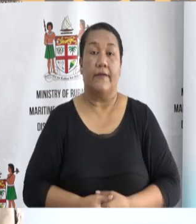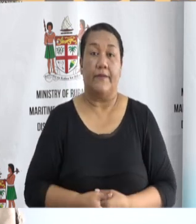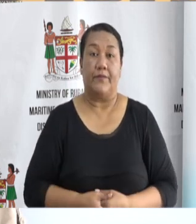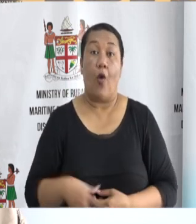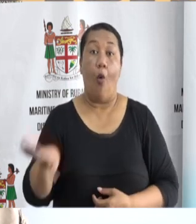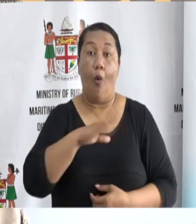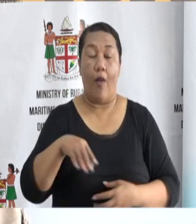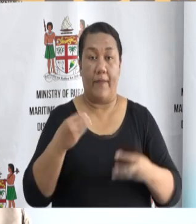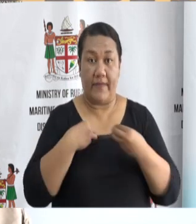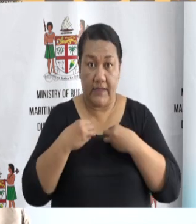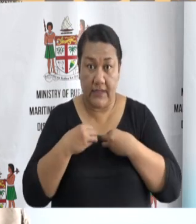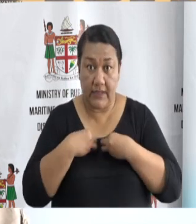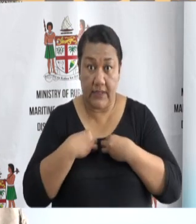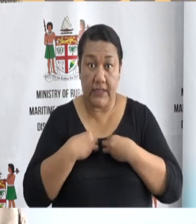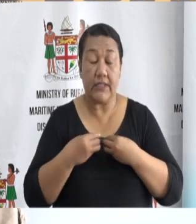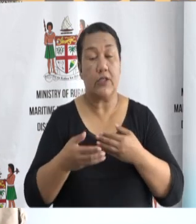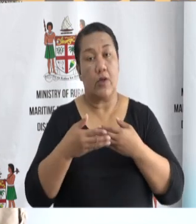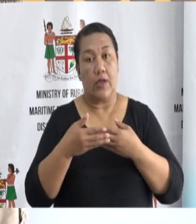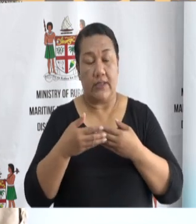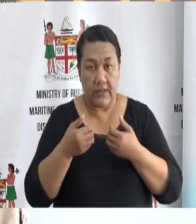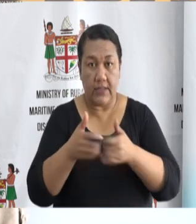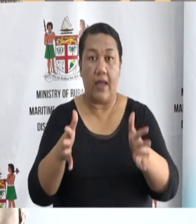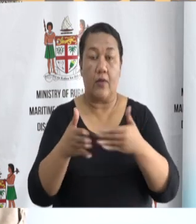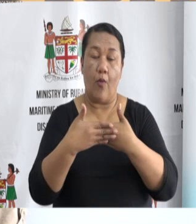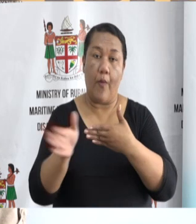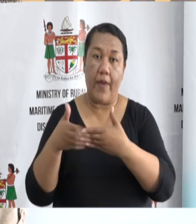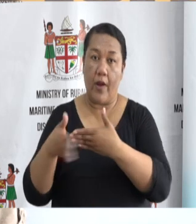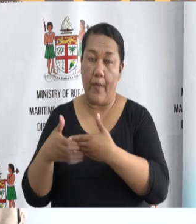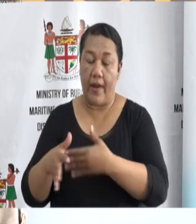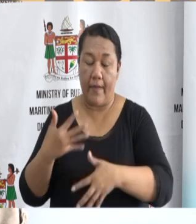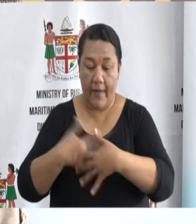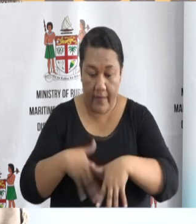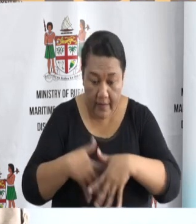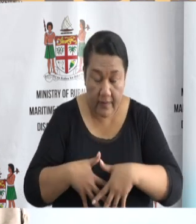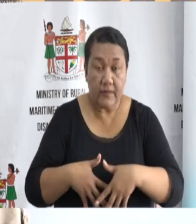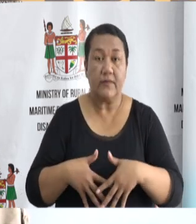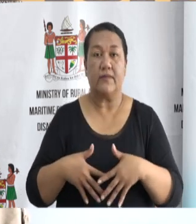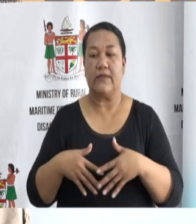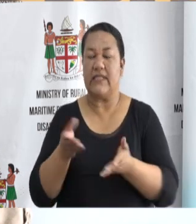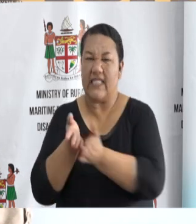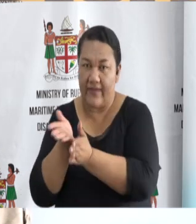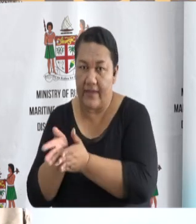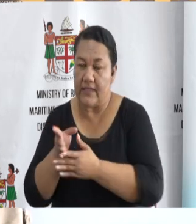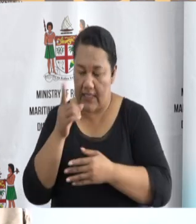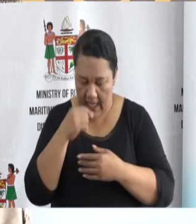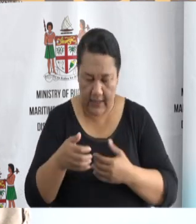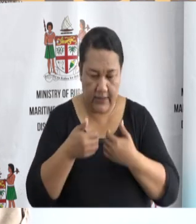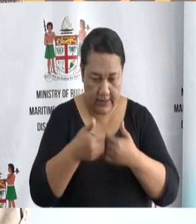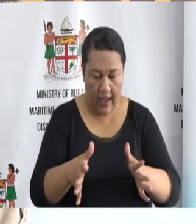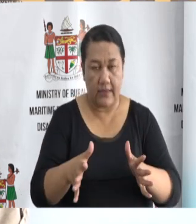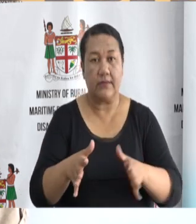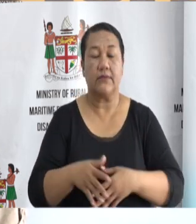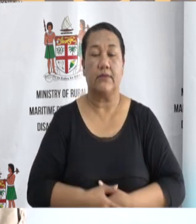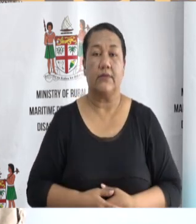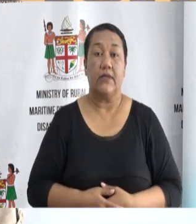active evacuation center will begin from today. All businesses will resume operation. Public service